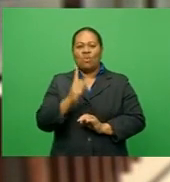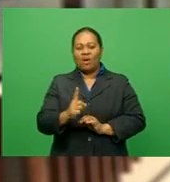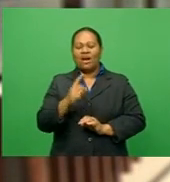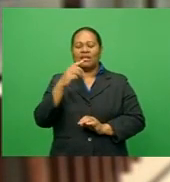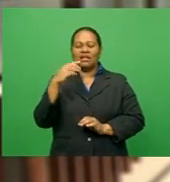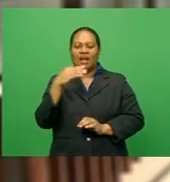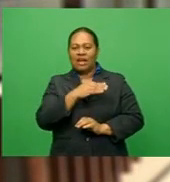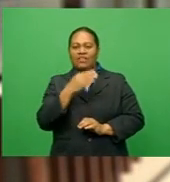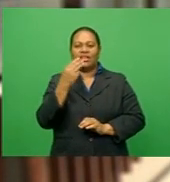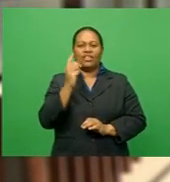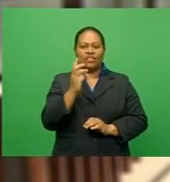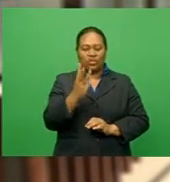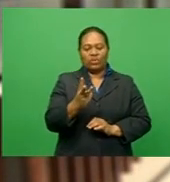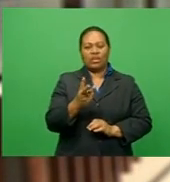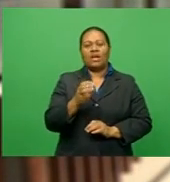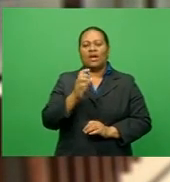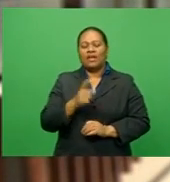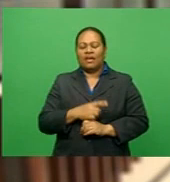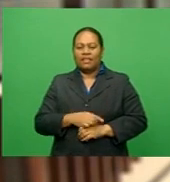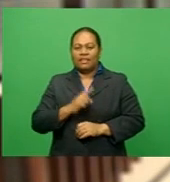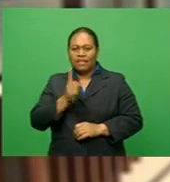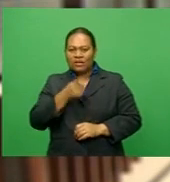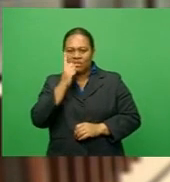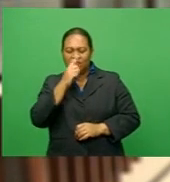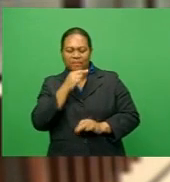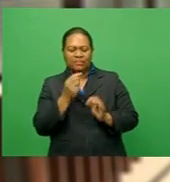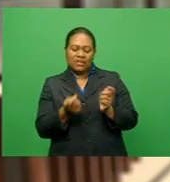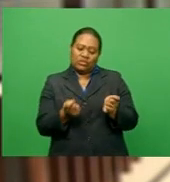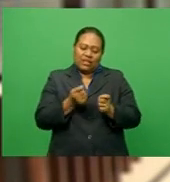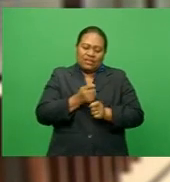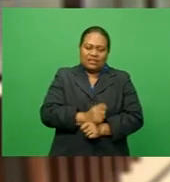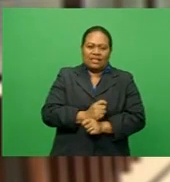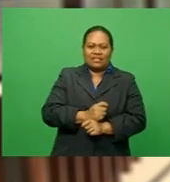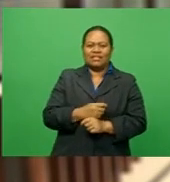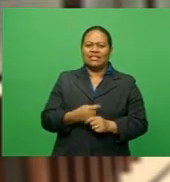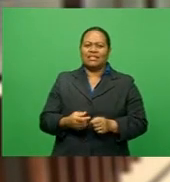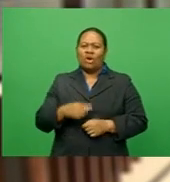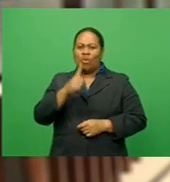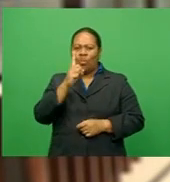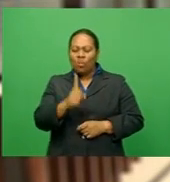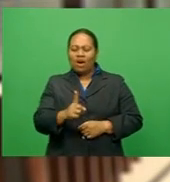103,000 shares were traded in 29 transactions, adding up to about